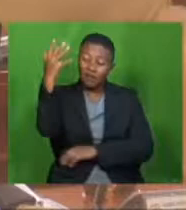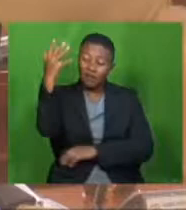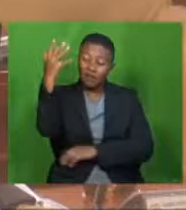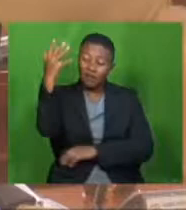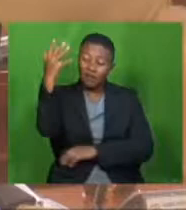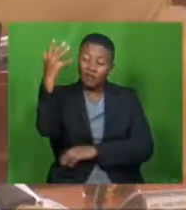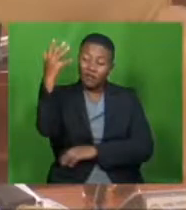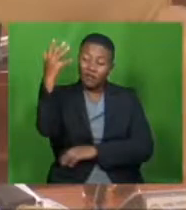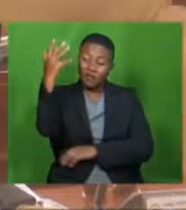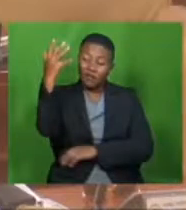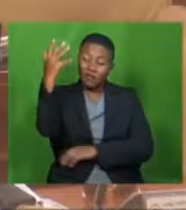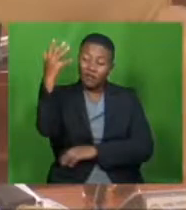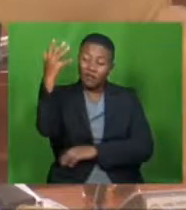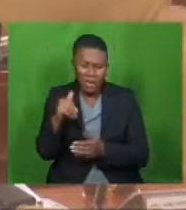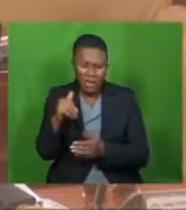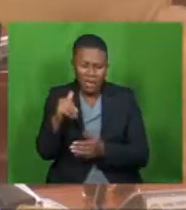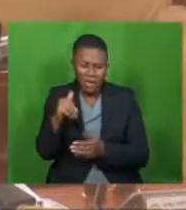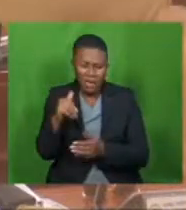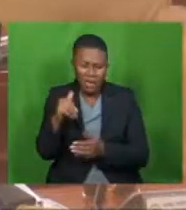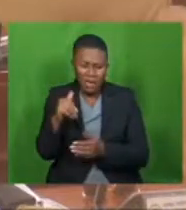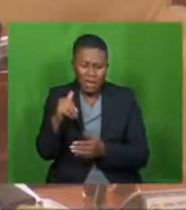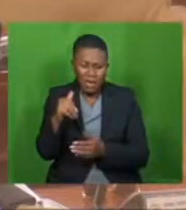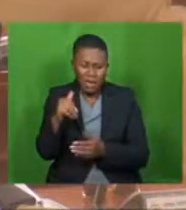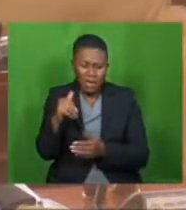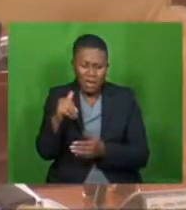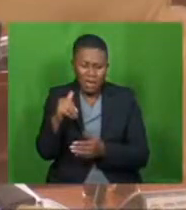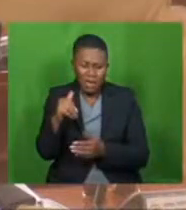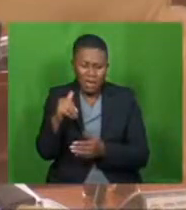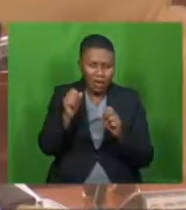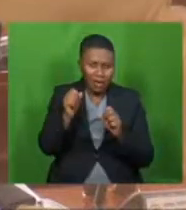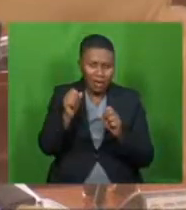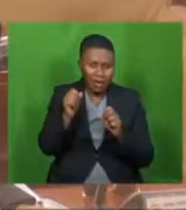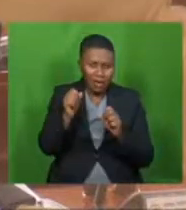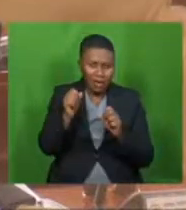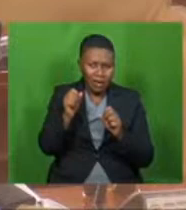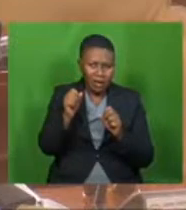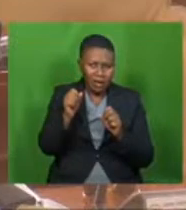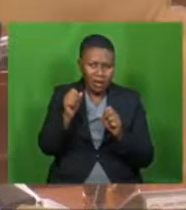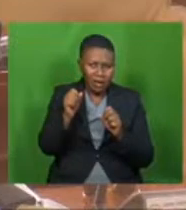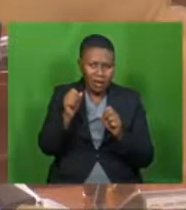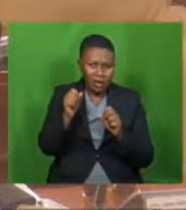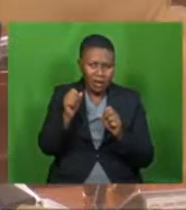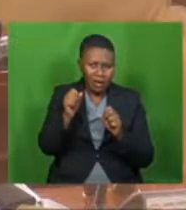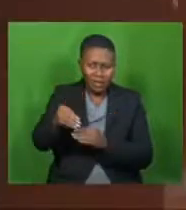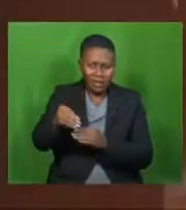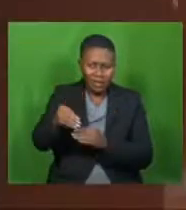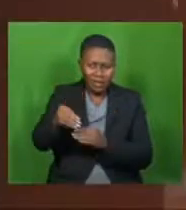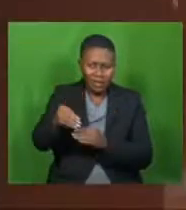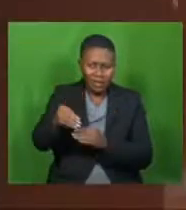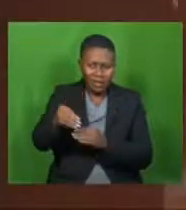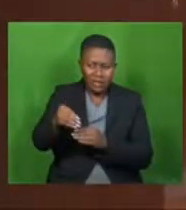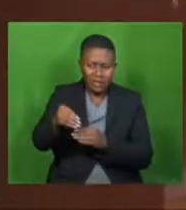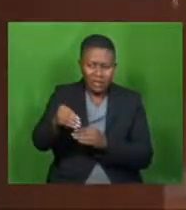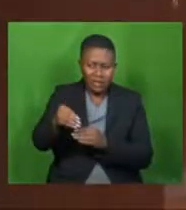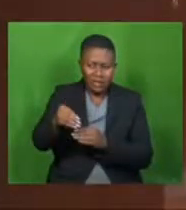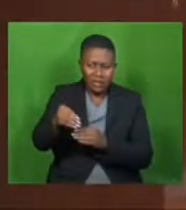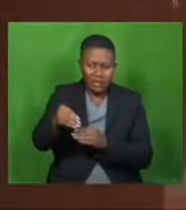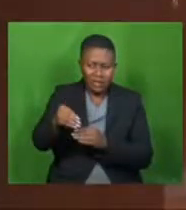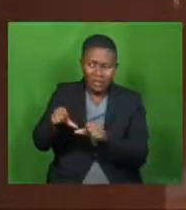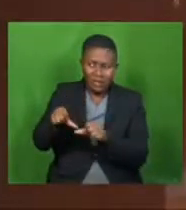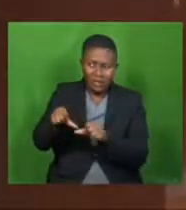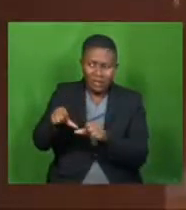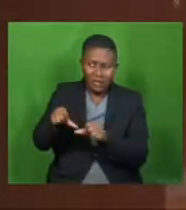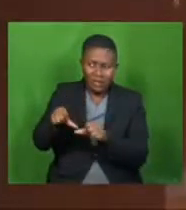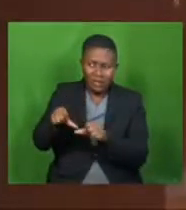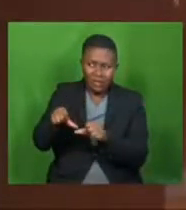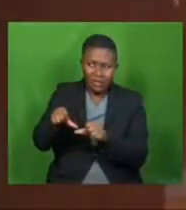How does a minister give away, dismember a whole forest like Achimota, and then come to Parliament and ask